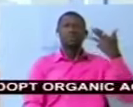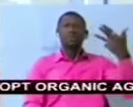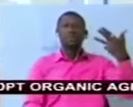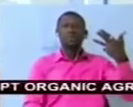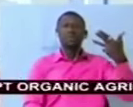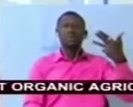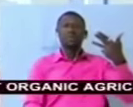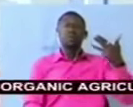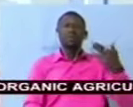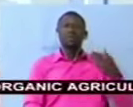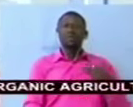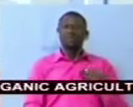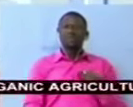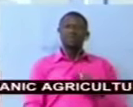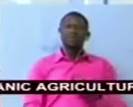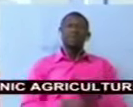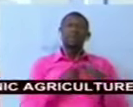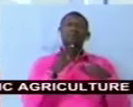involving